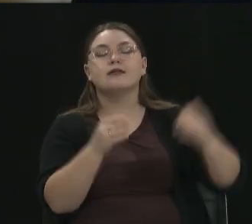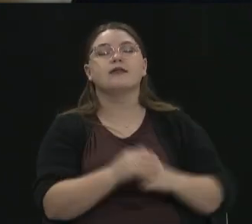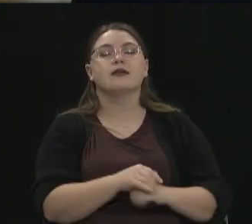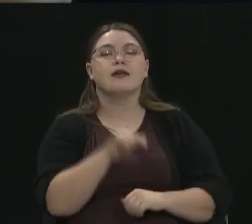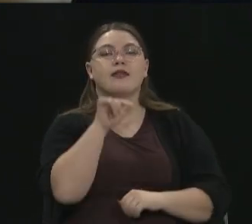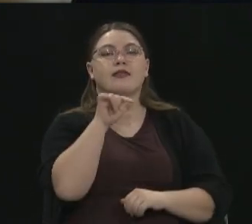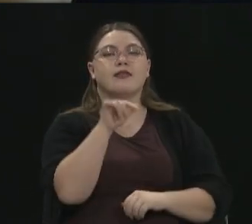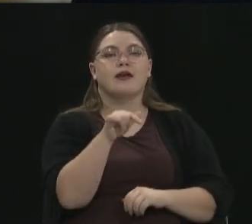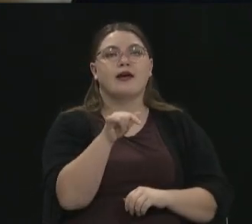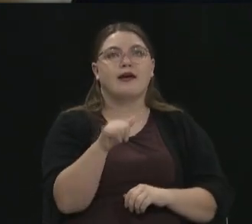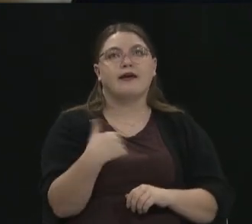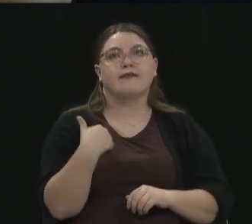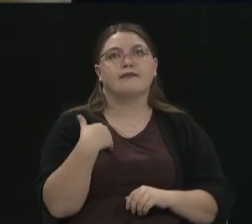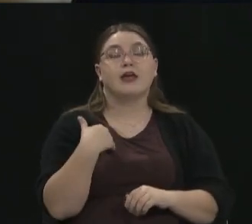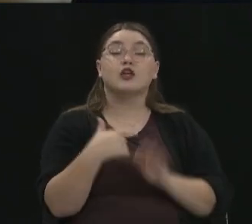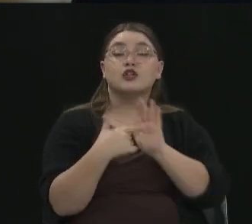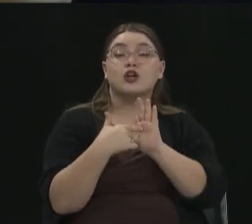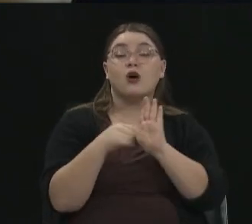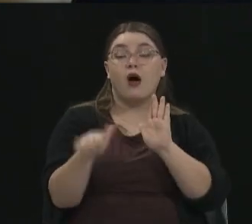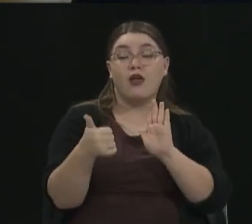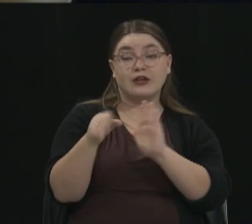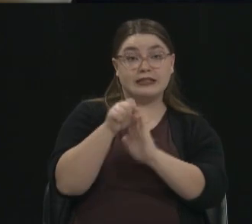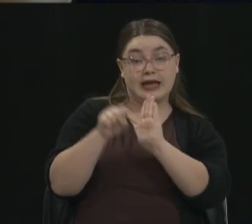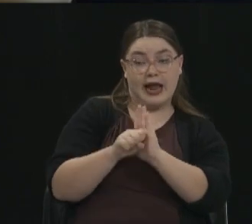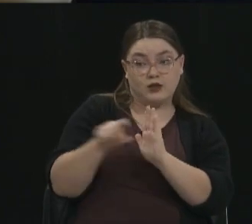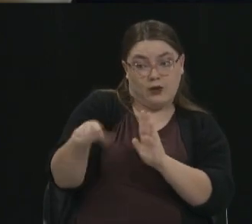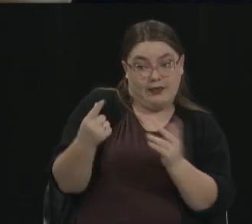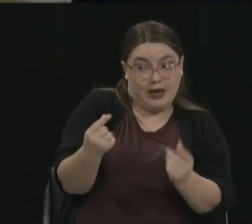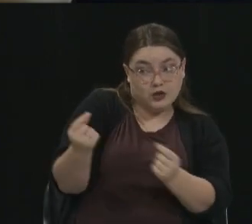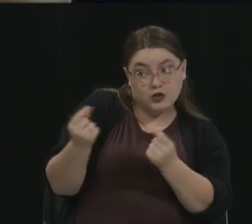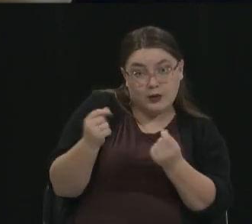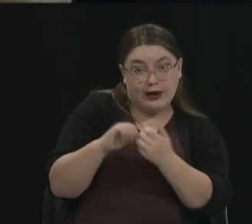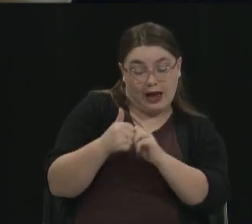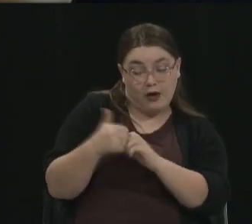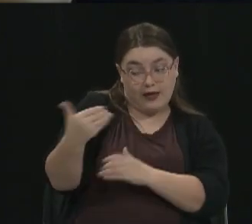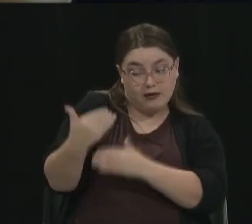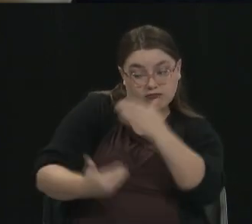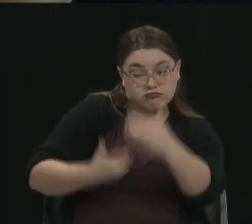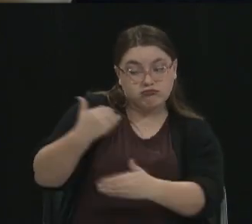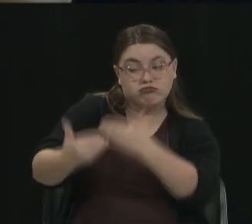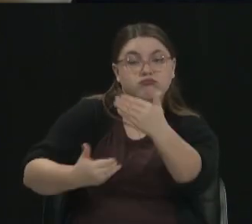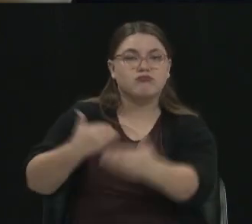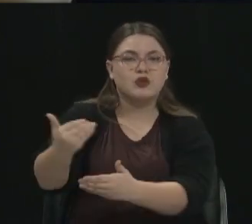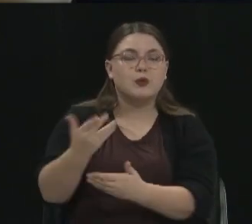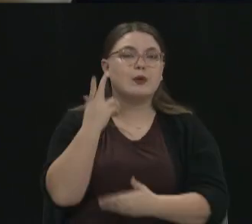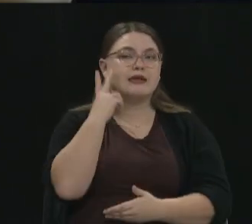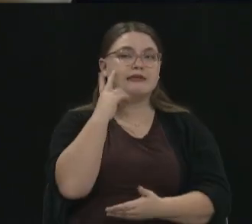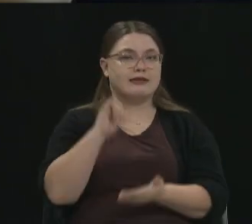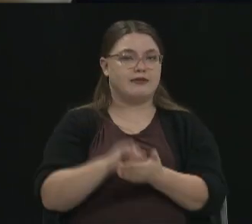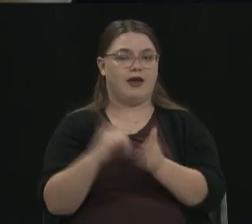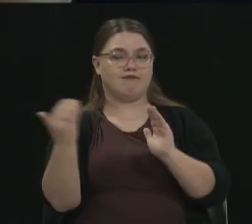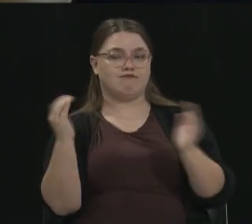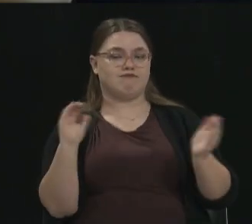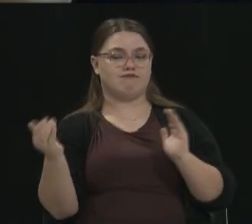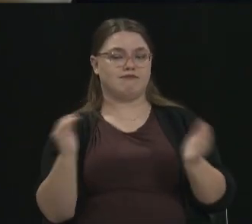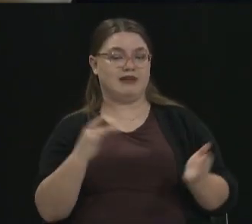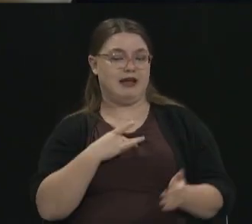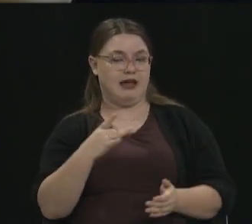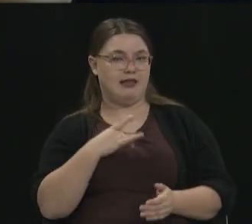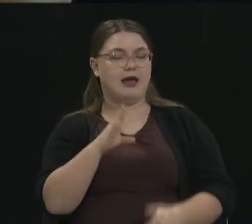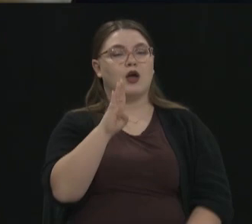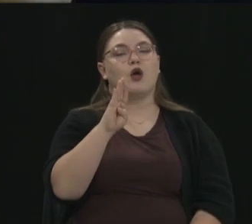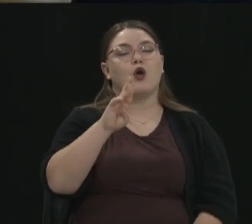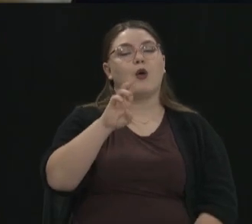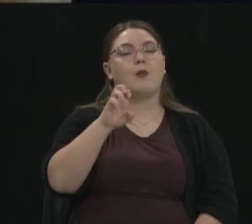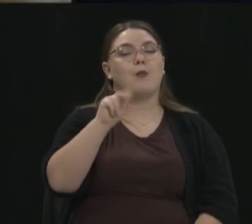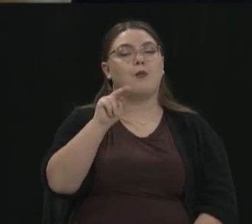what some other states are doing. So you can go in there and look up and see what other ones are doing. So I like the Brennan Center a